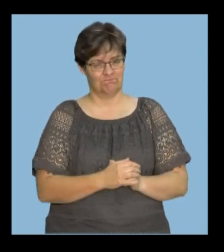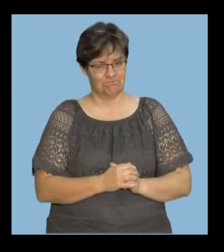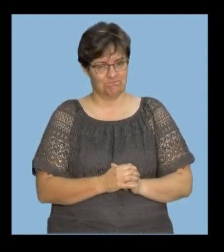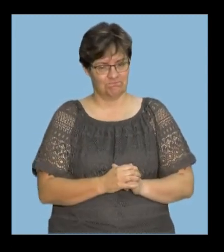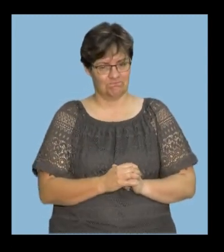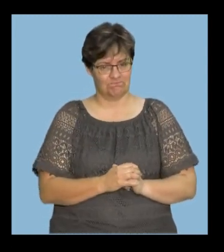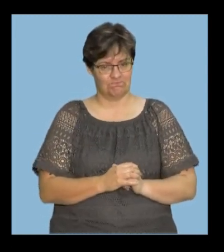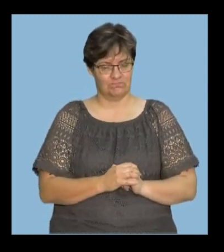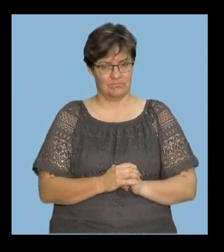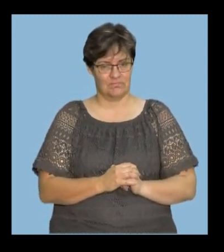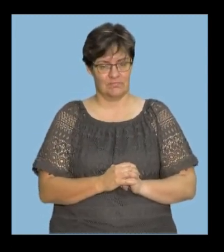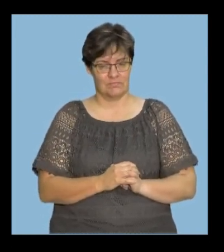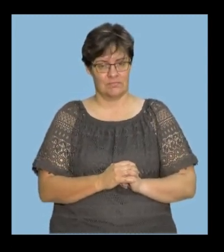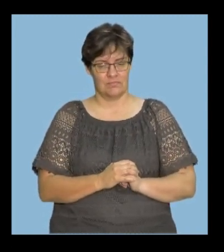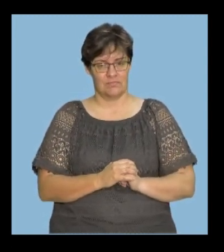exclusive.